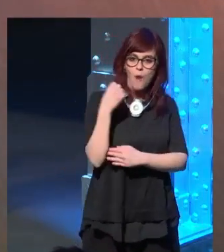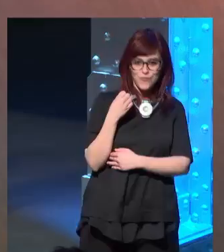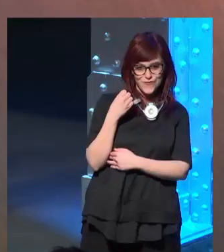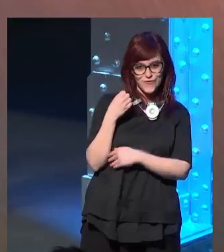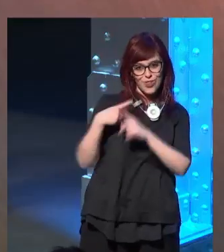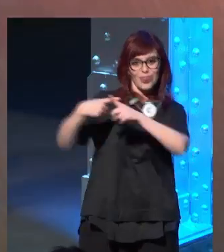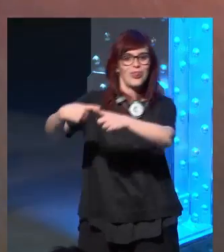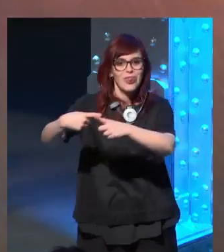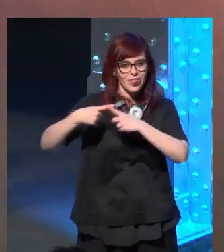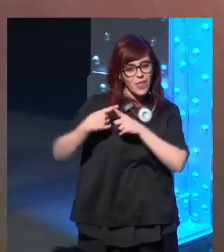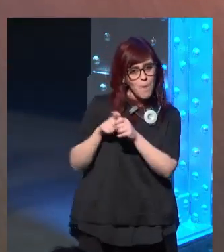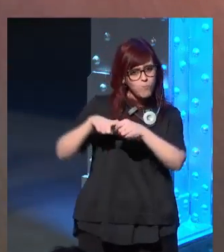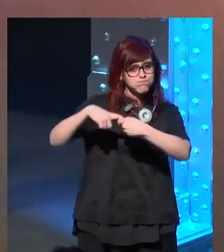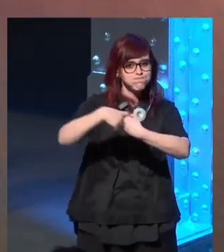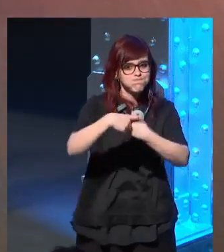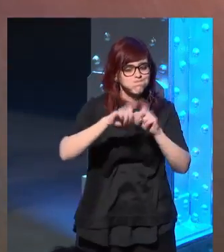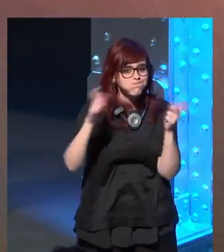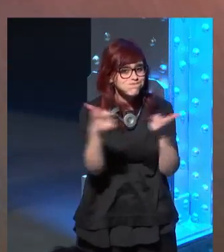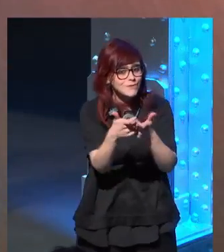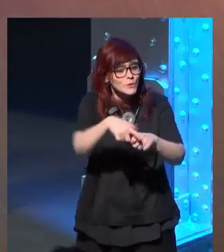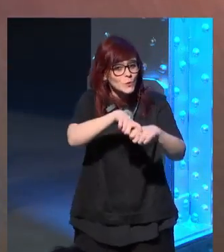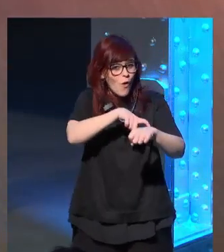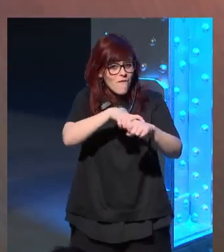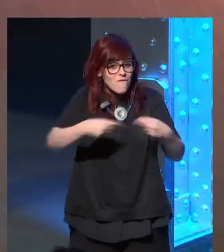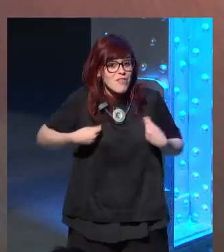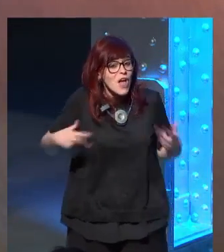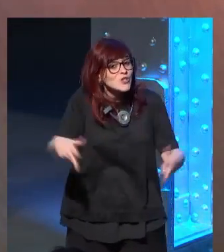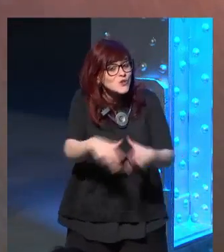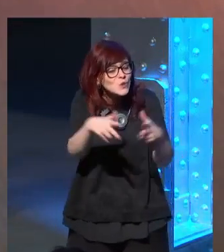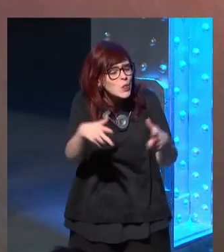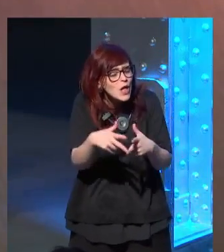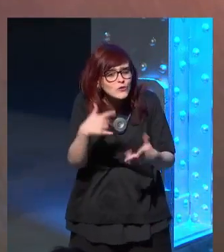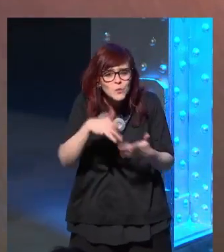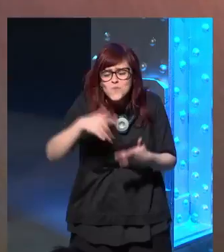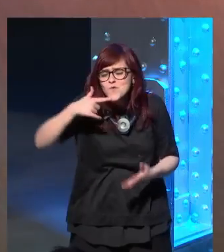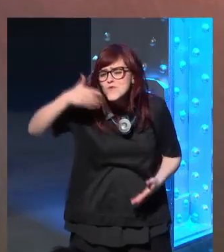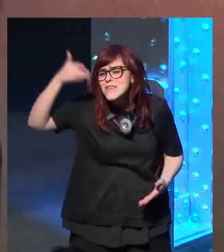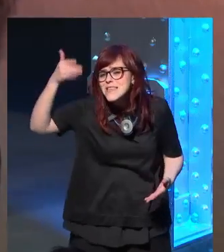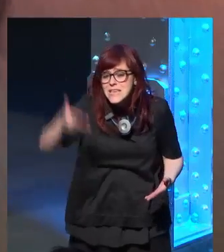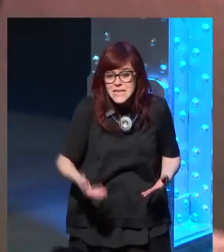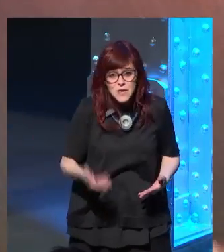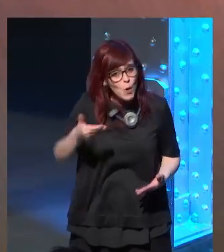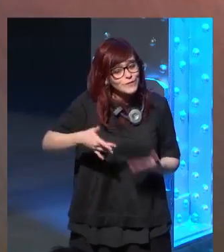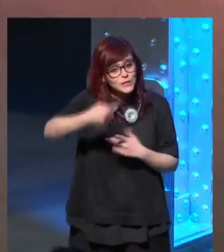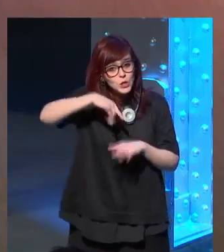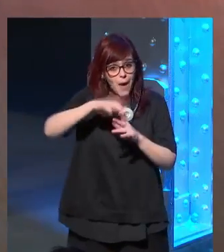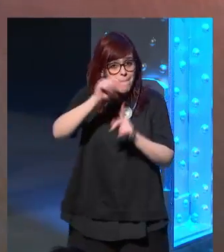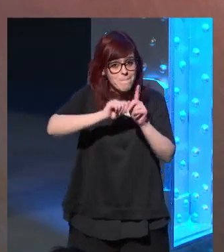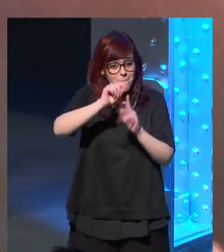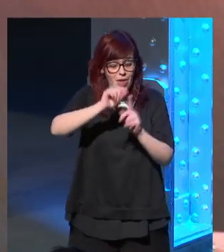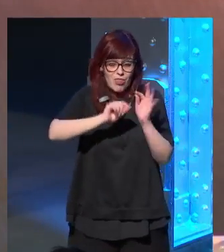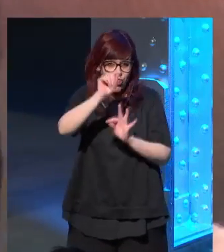these different aspects of social life that are so important and that we will focus on in our measurement system, to sort of